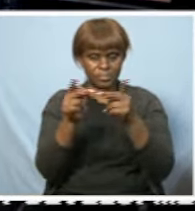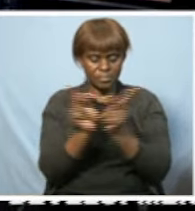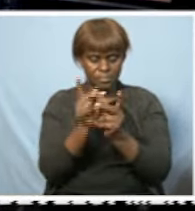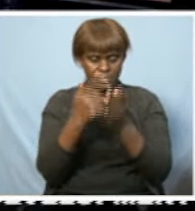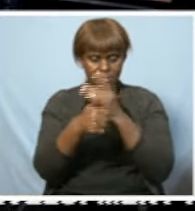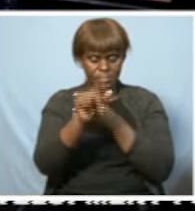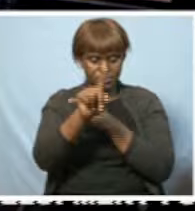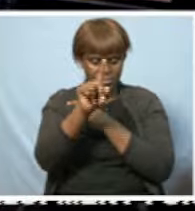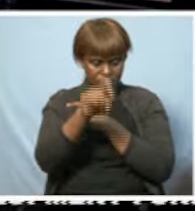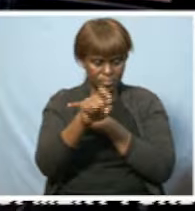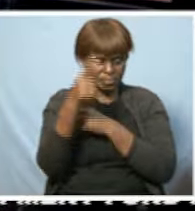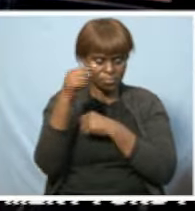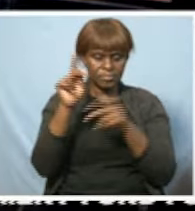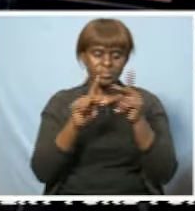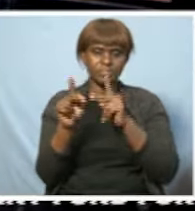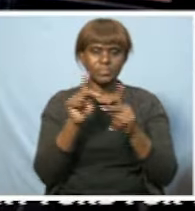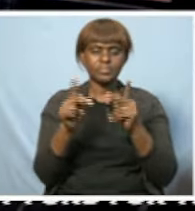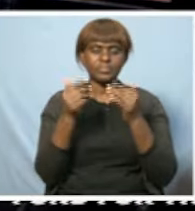the people to be able